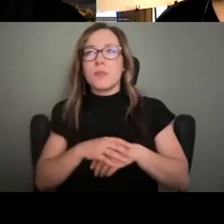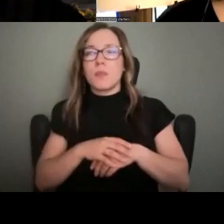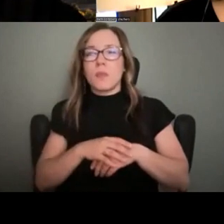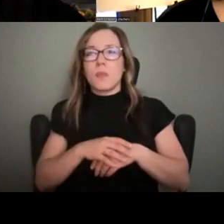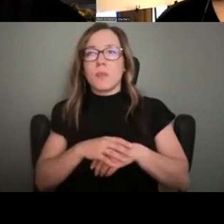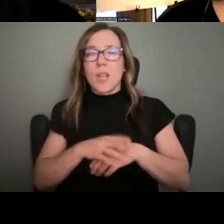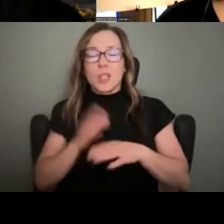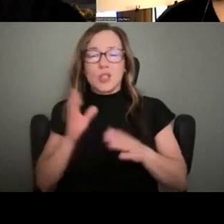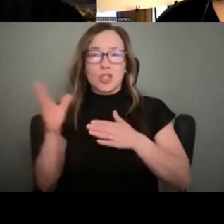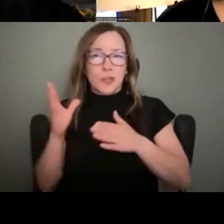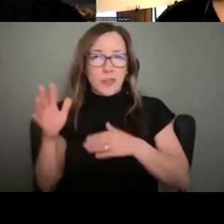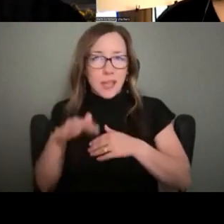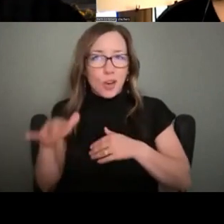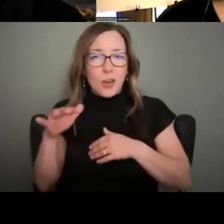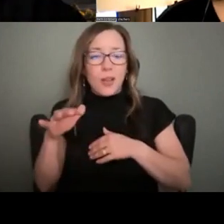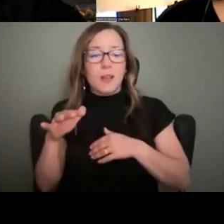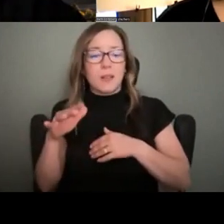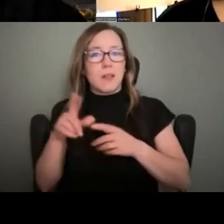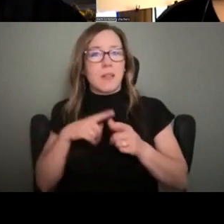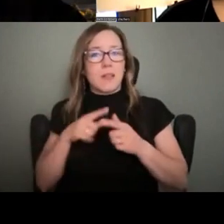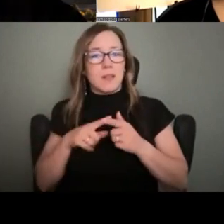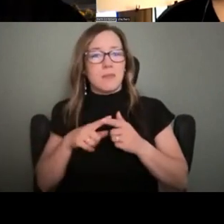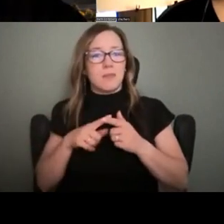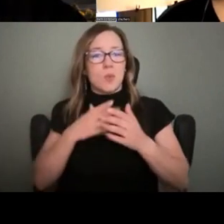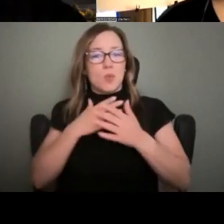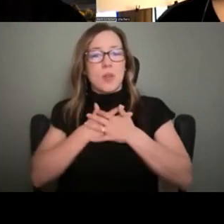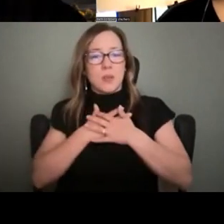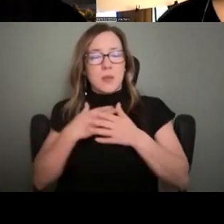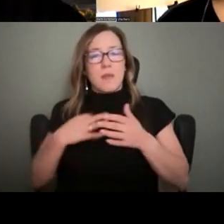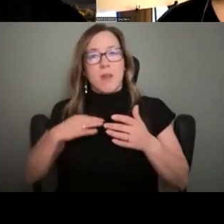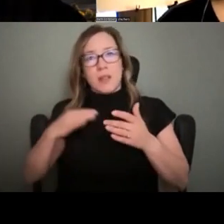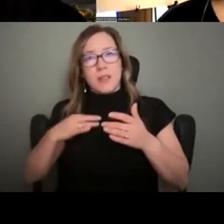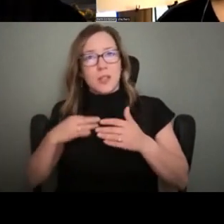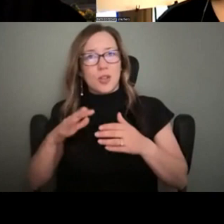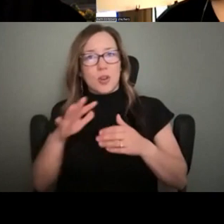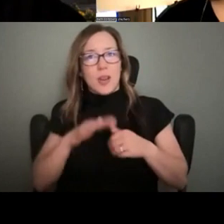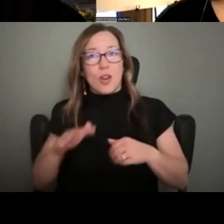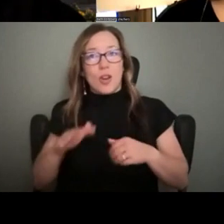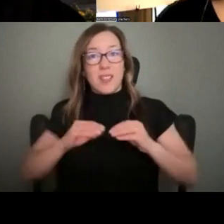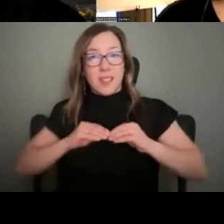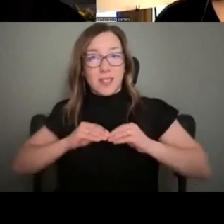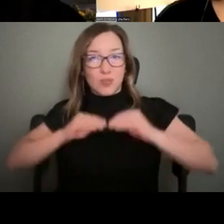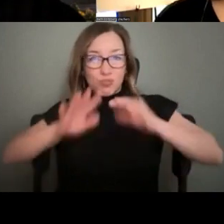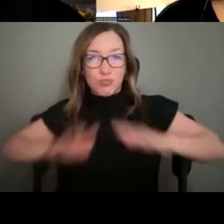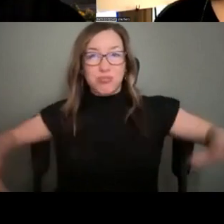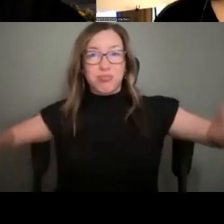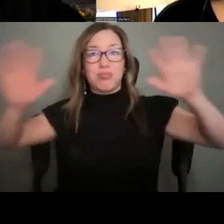service area to a respite volunteer program that spans the state of Vermont.